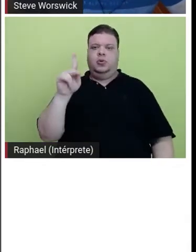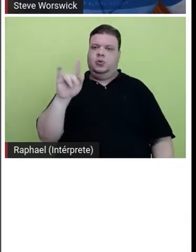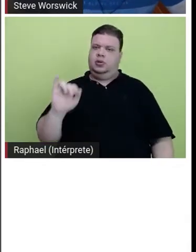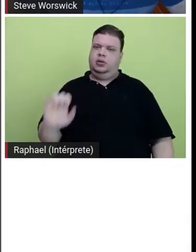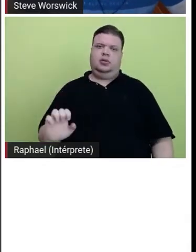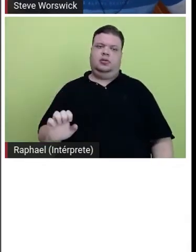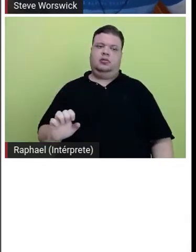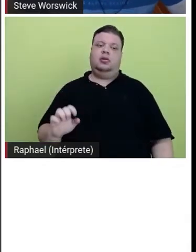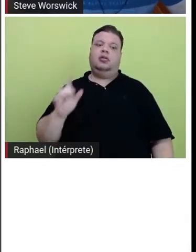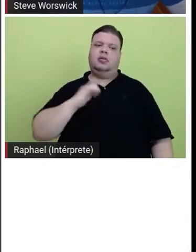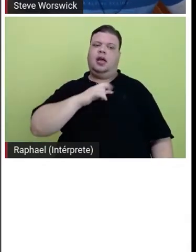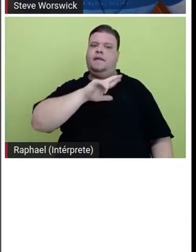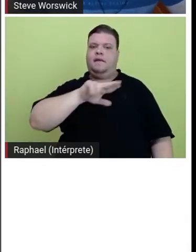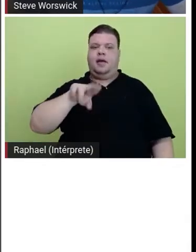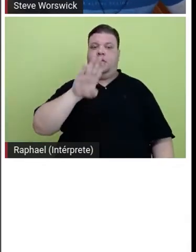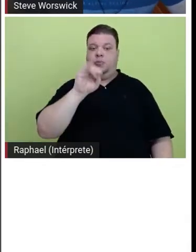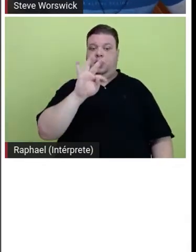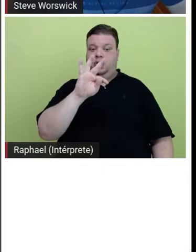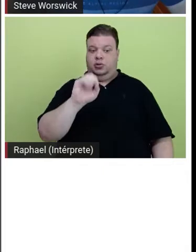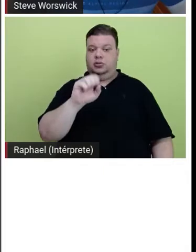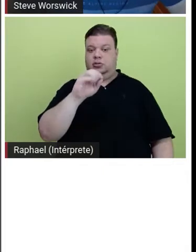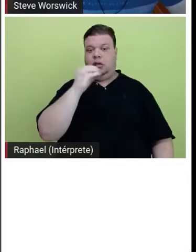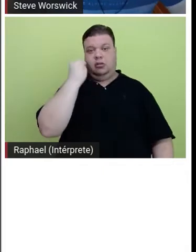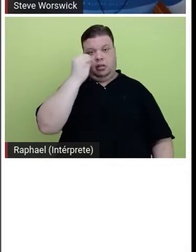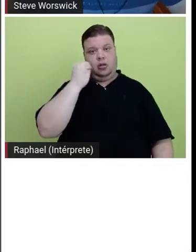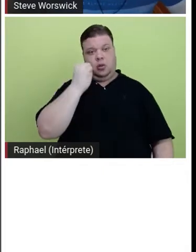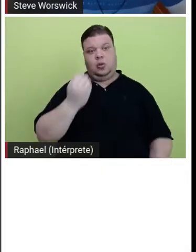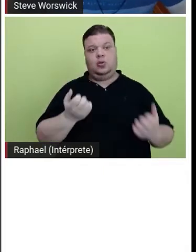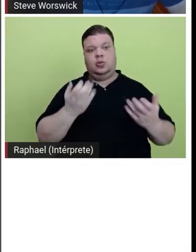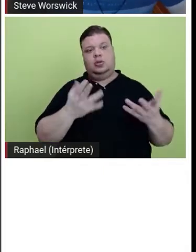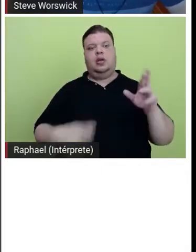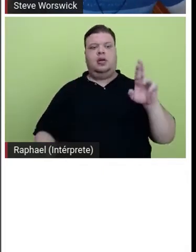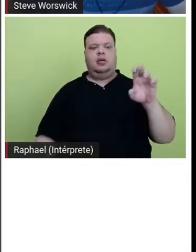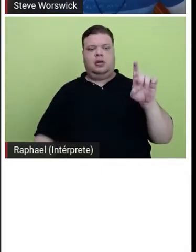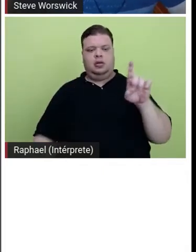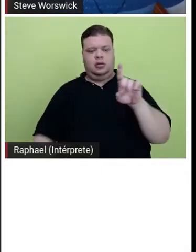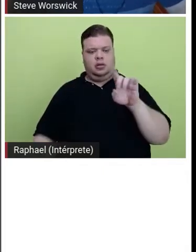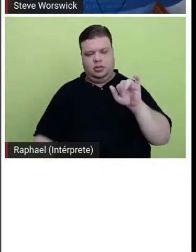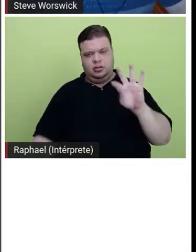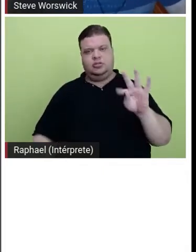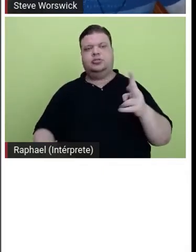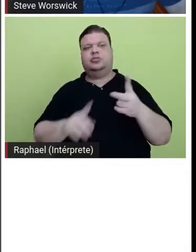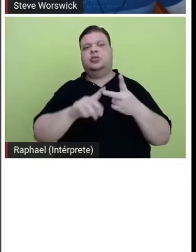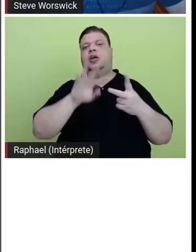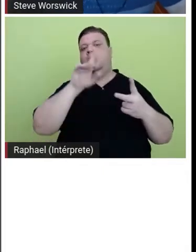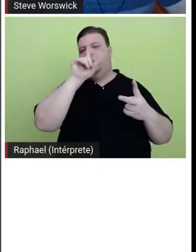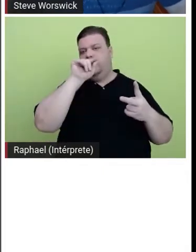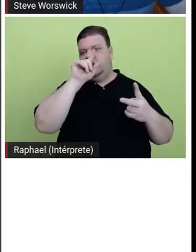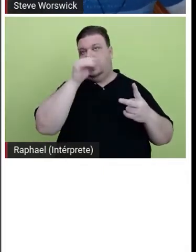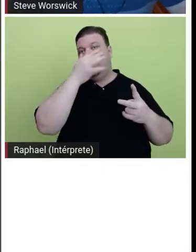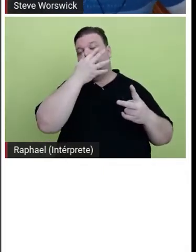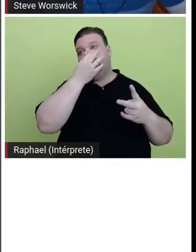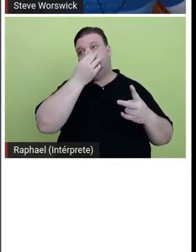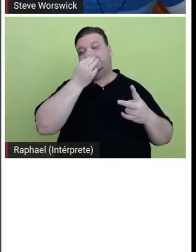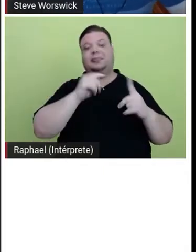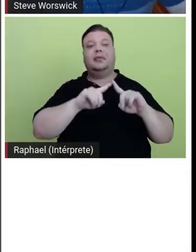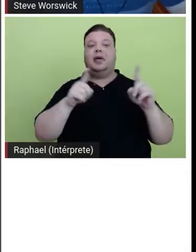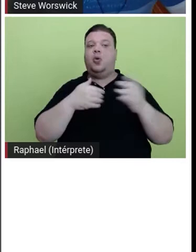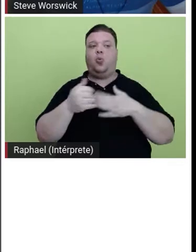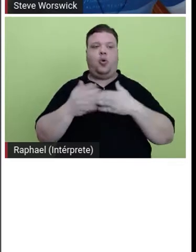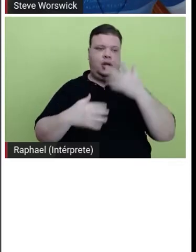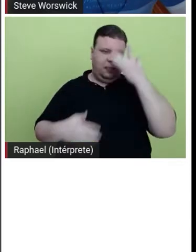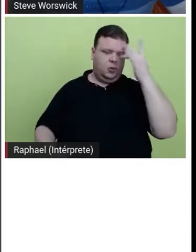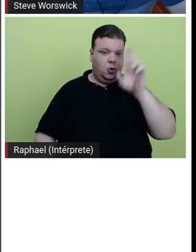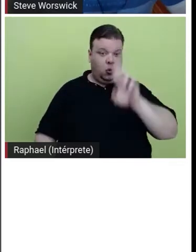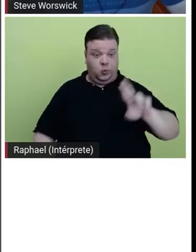education. And there's like an example there. The one on the left is from a famous bot, which I've blanked out for modesty's sake.